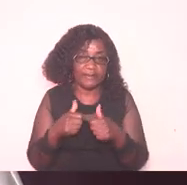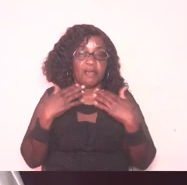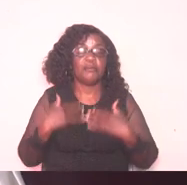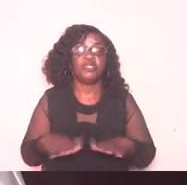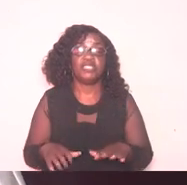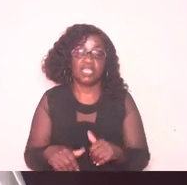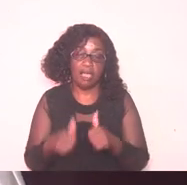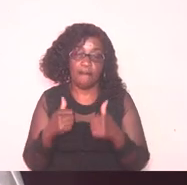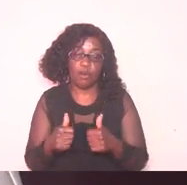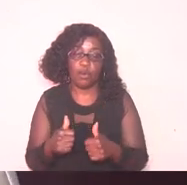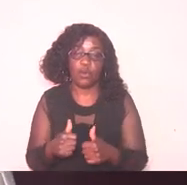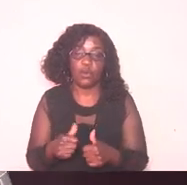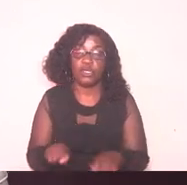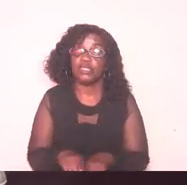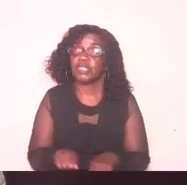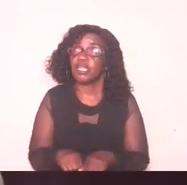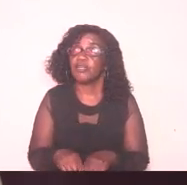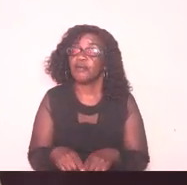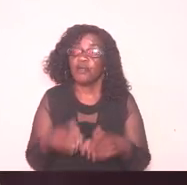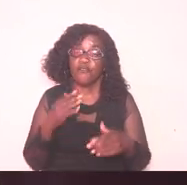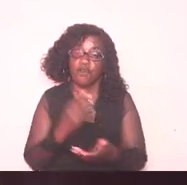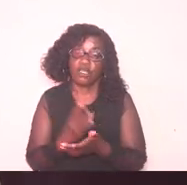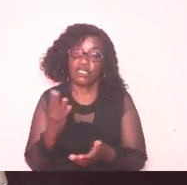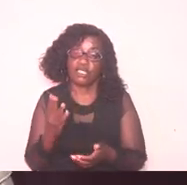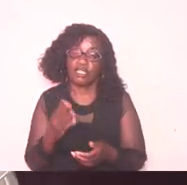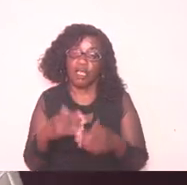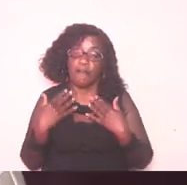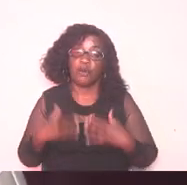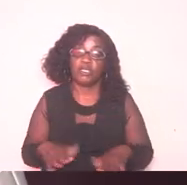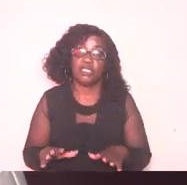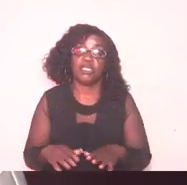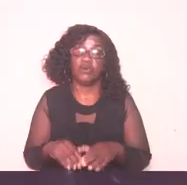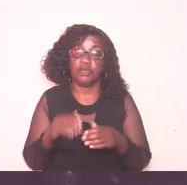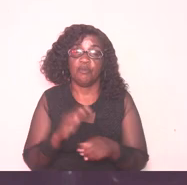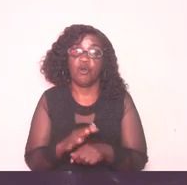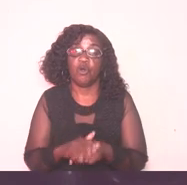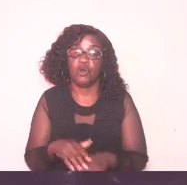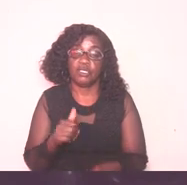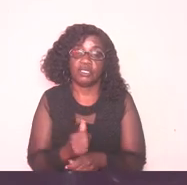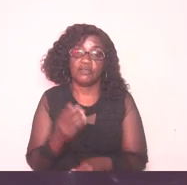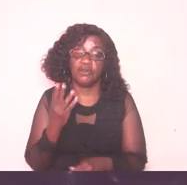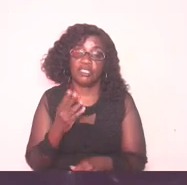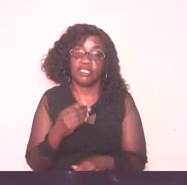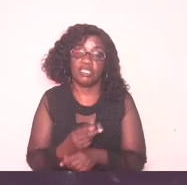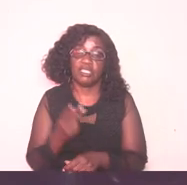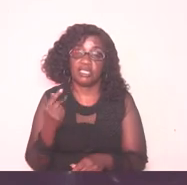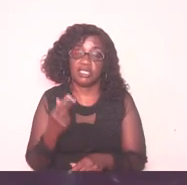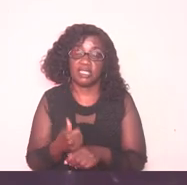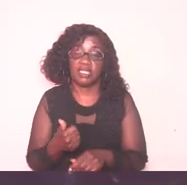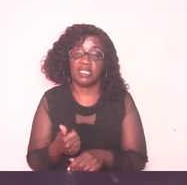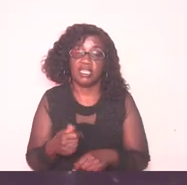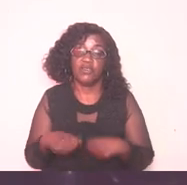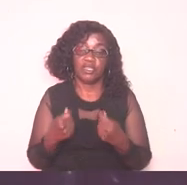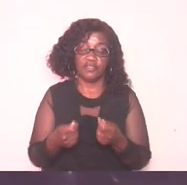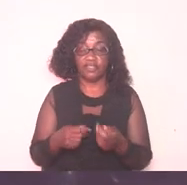person becomes physically prepared for sex at 14 years old. So it will give them more years between 14 and 16 to develop before we